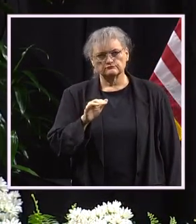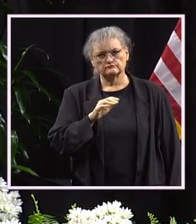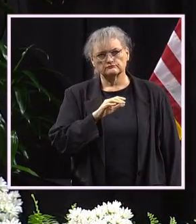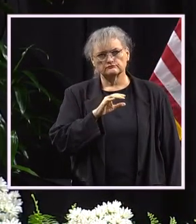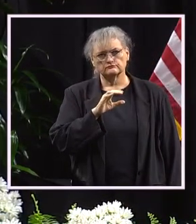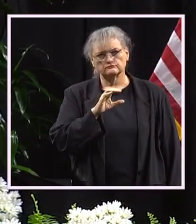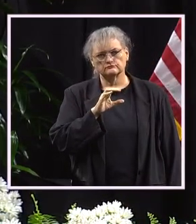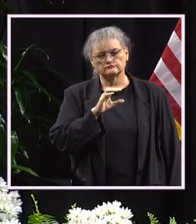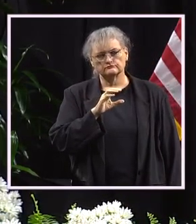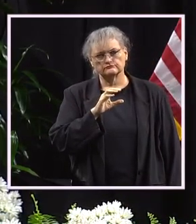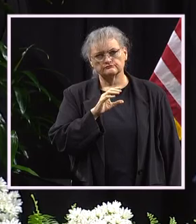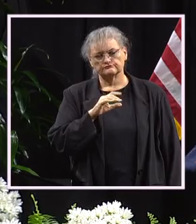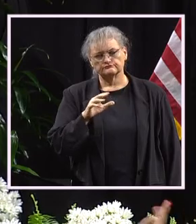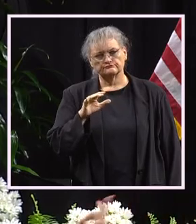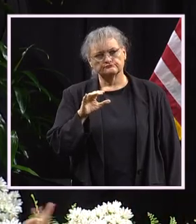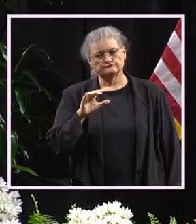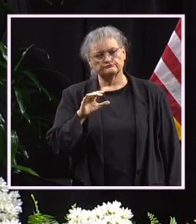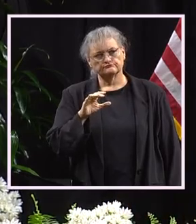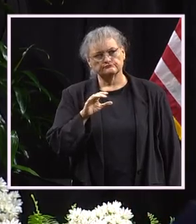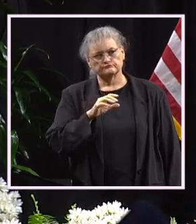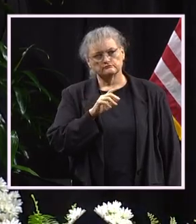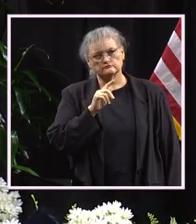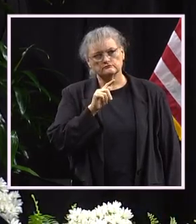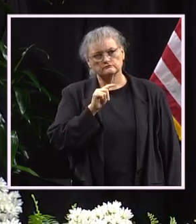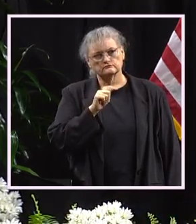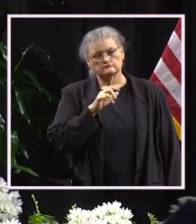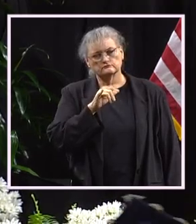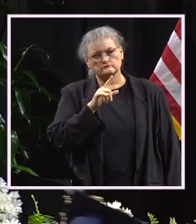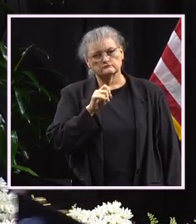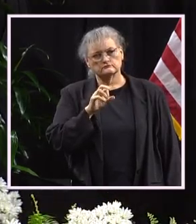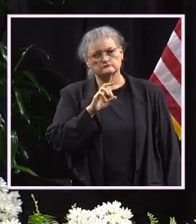A. Collier. Tyler William Adam.